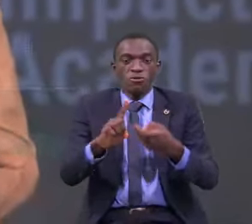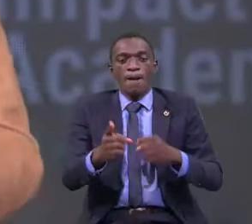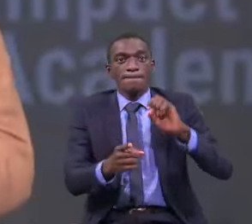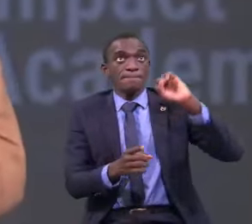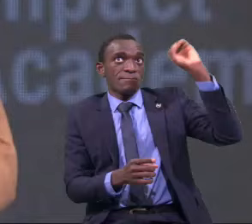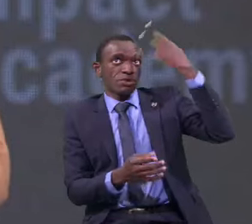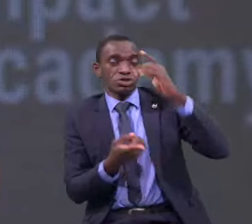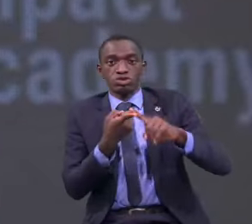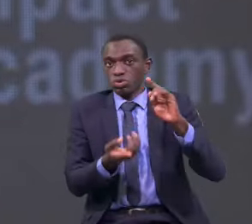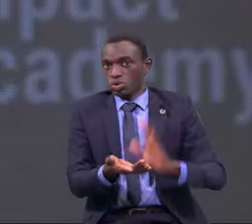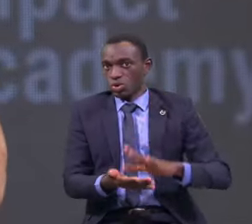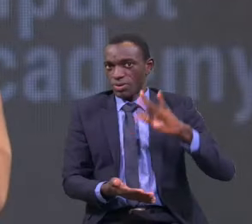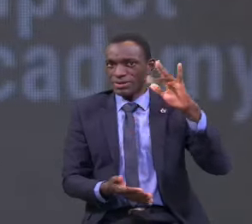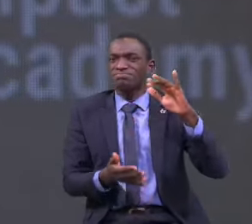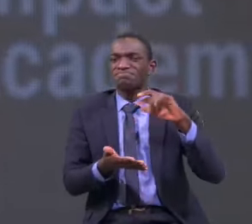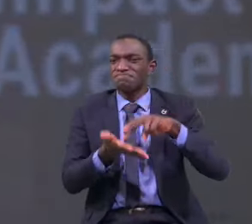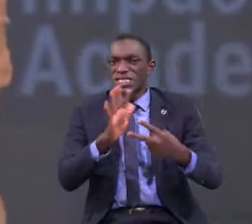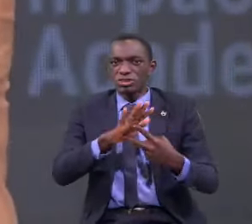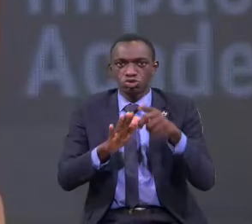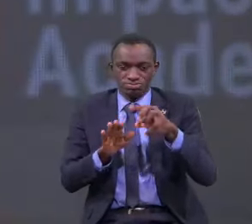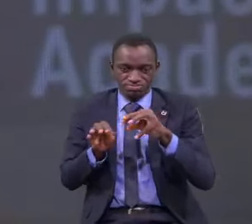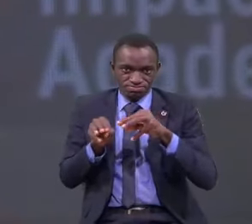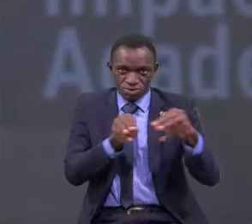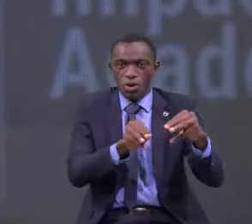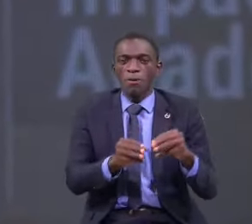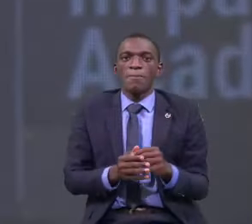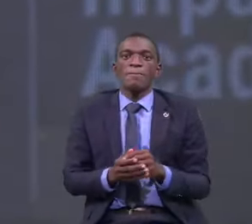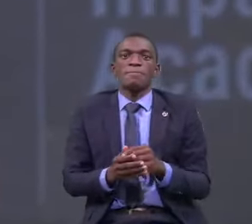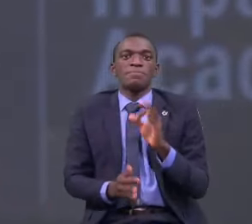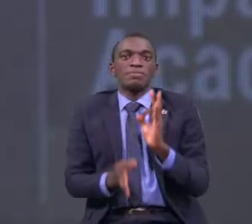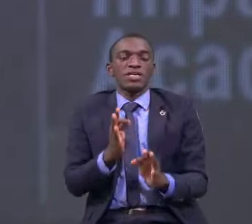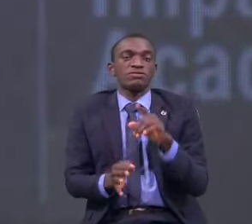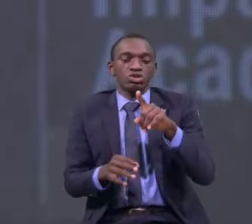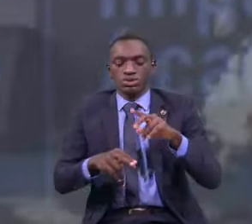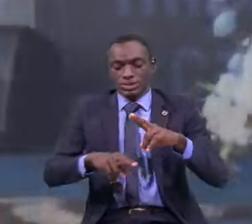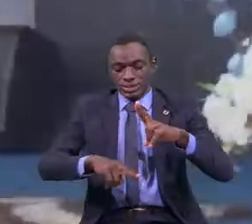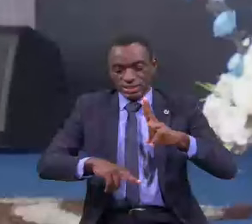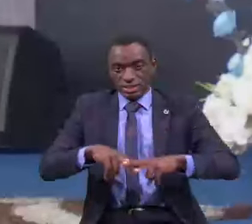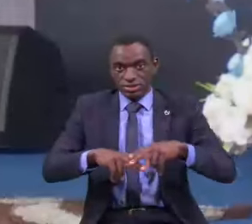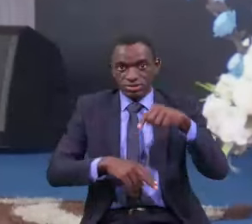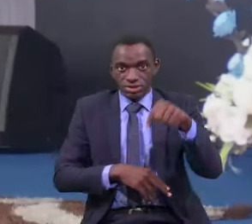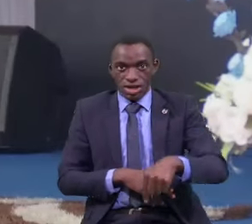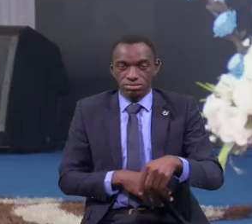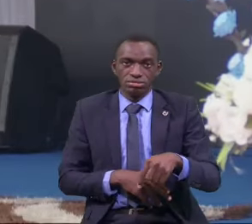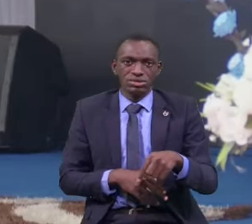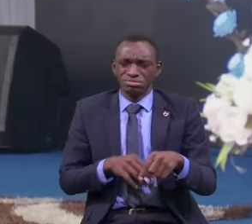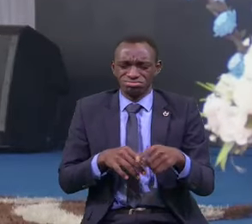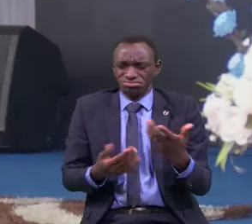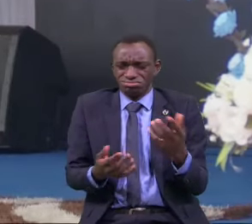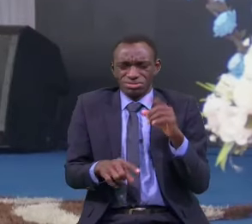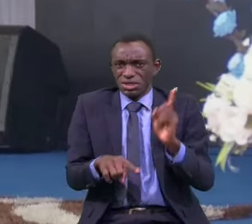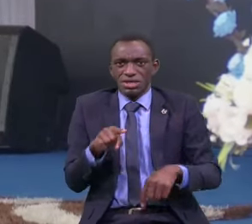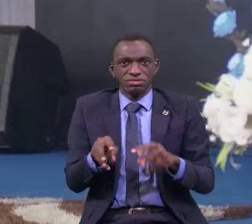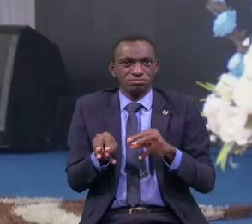that takes motion. If you sit, you are not going from to.